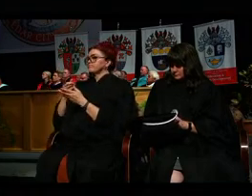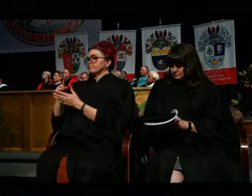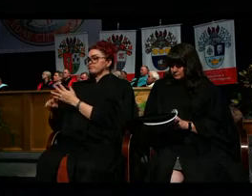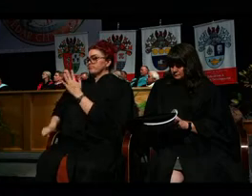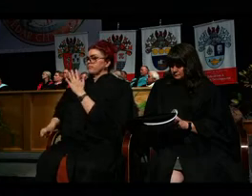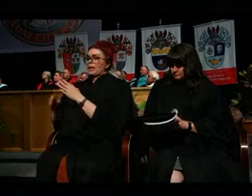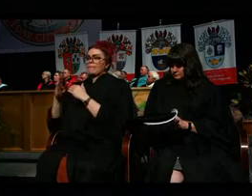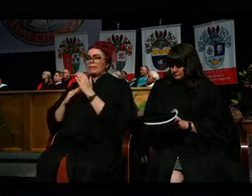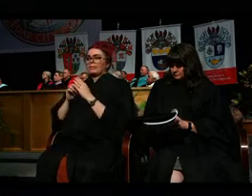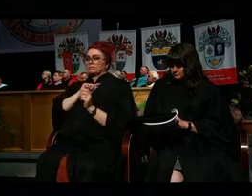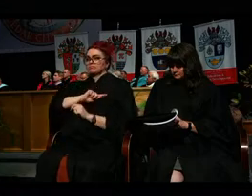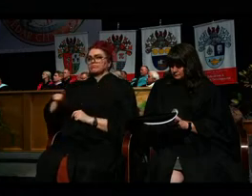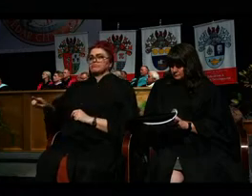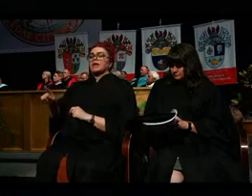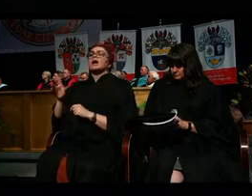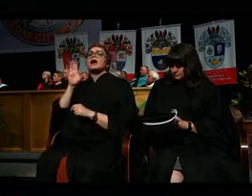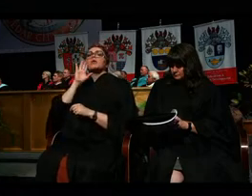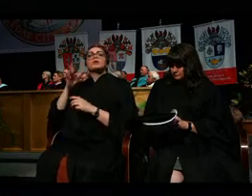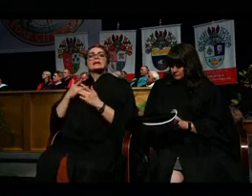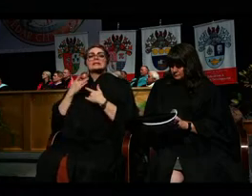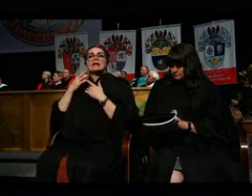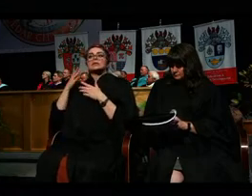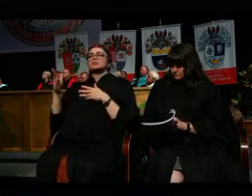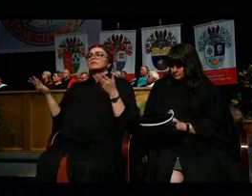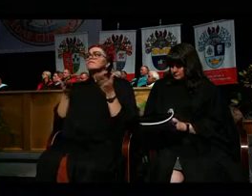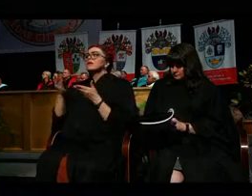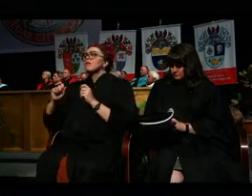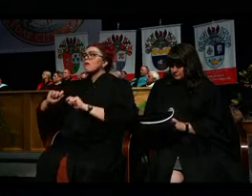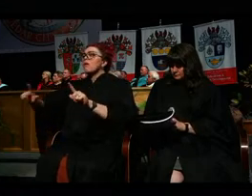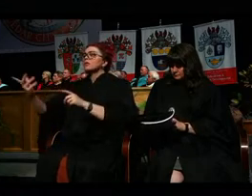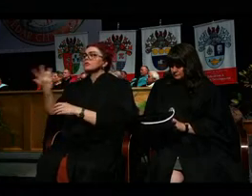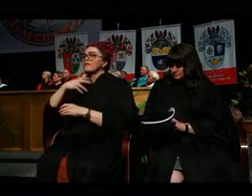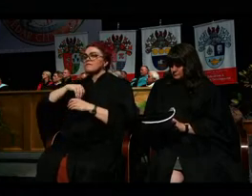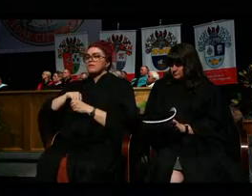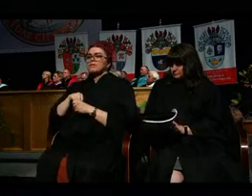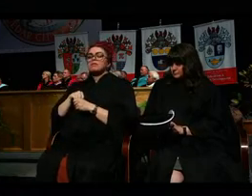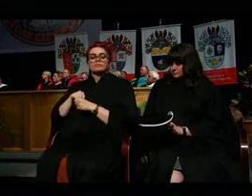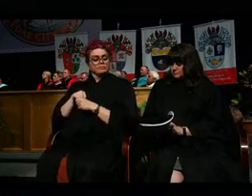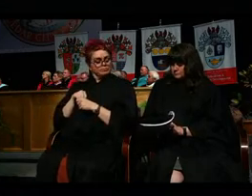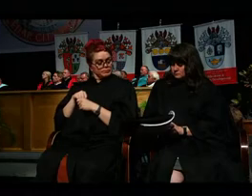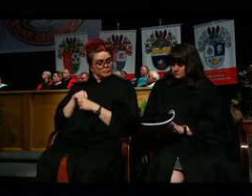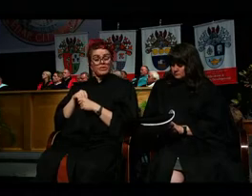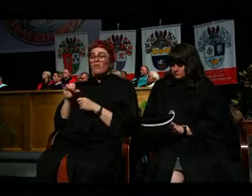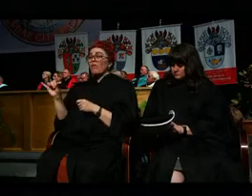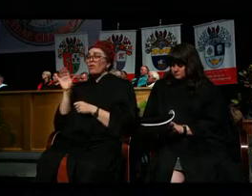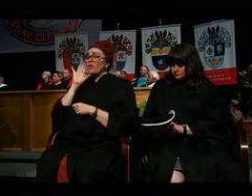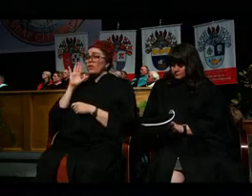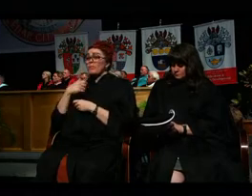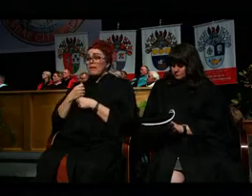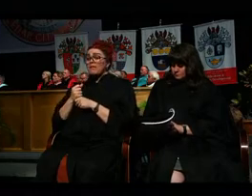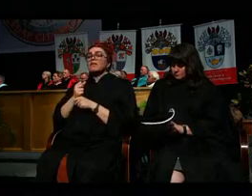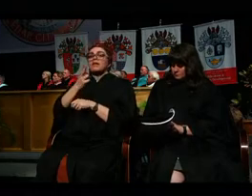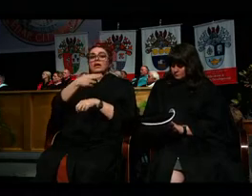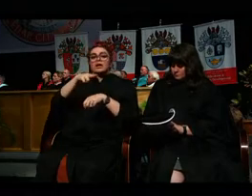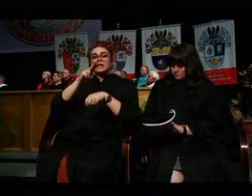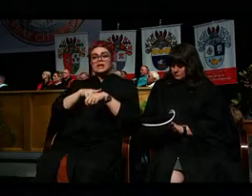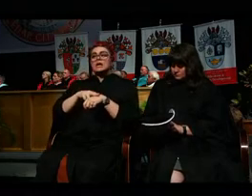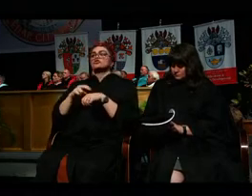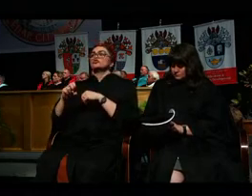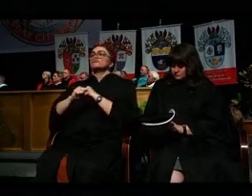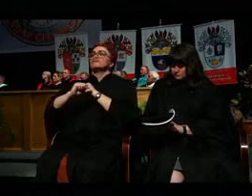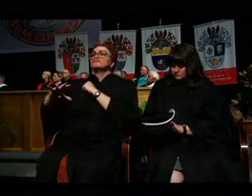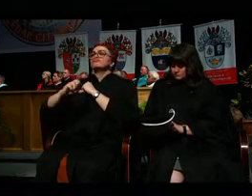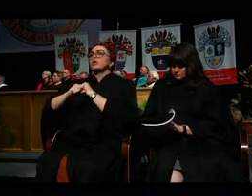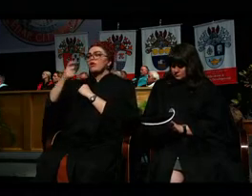friends in this vital campaign to transform SUU's future. And at the same time, we will launch a national brand campaign for